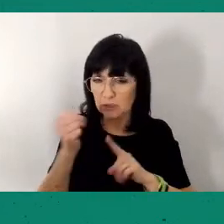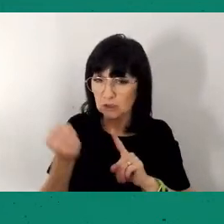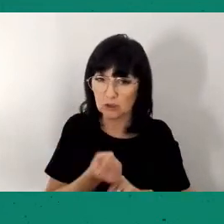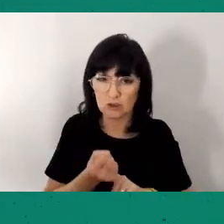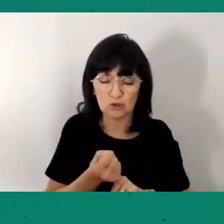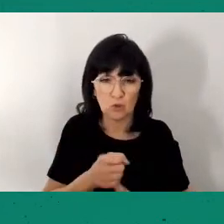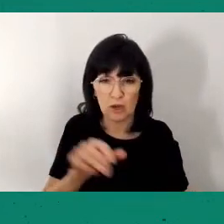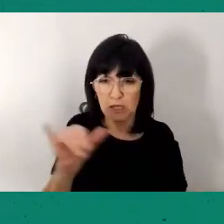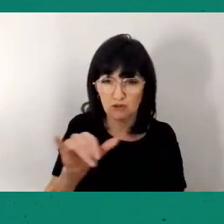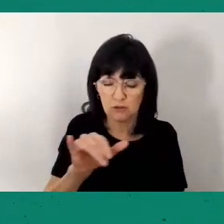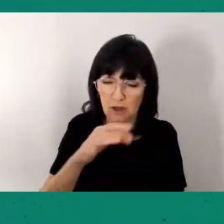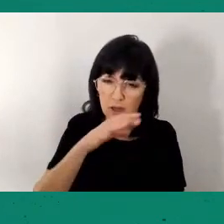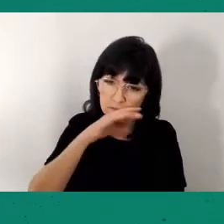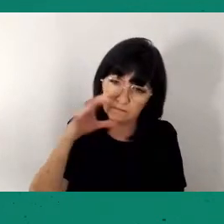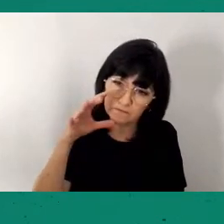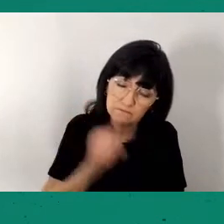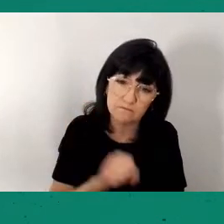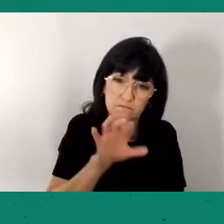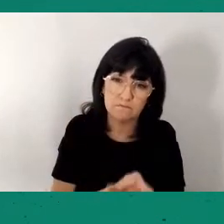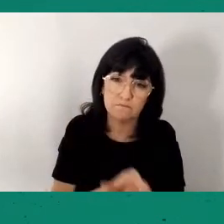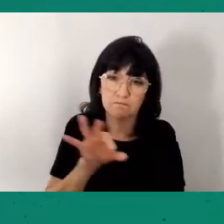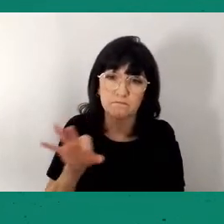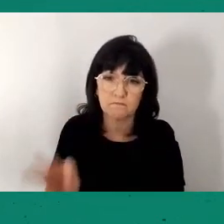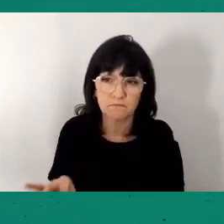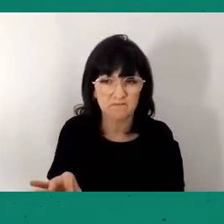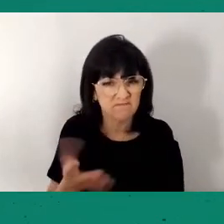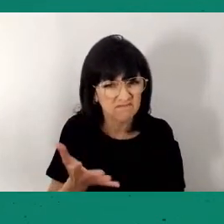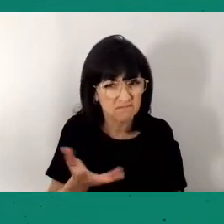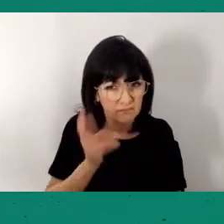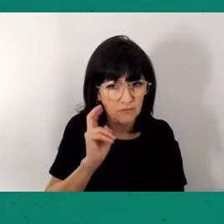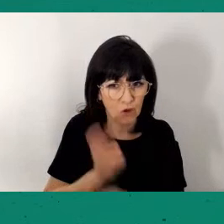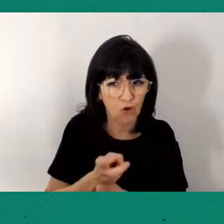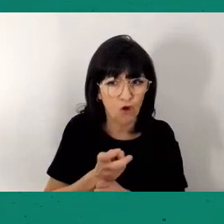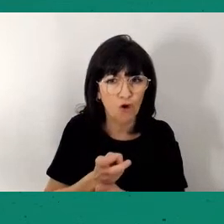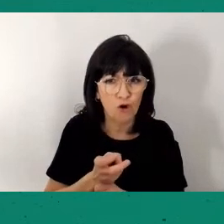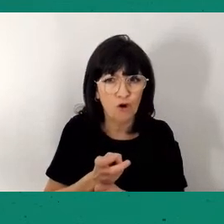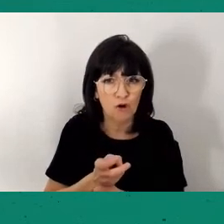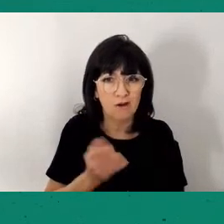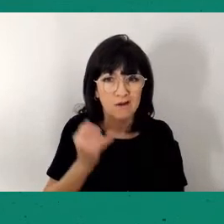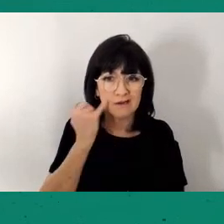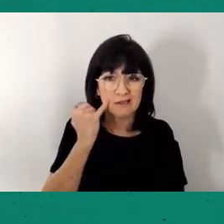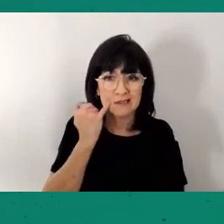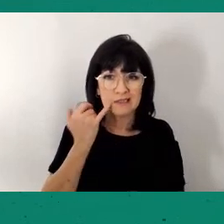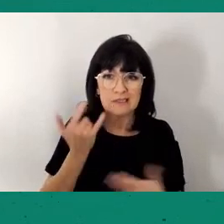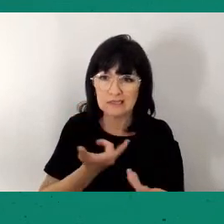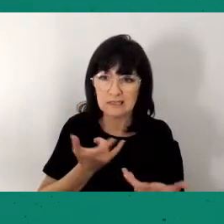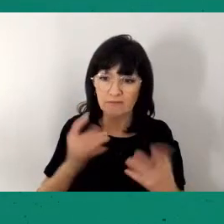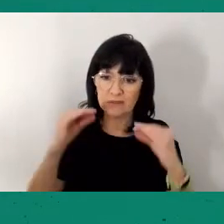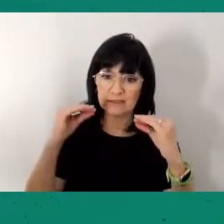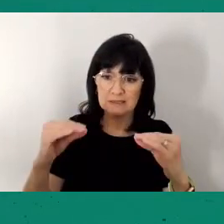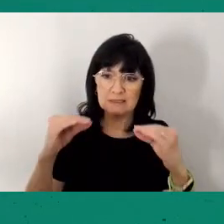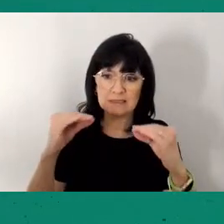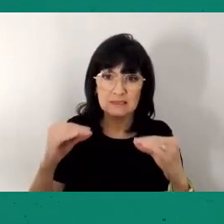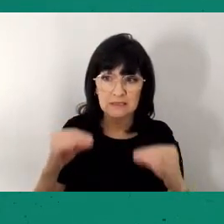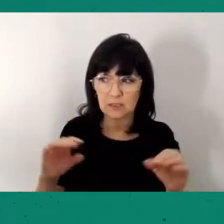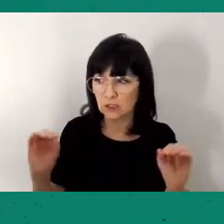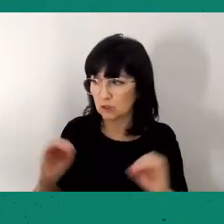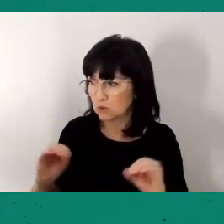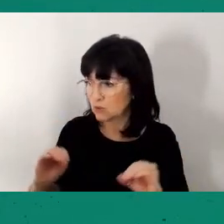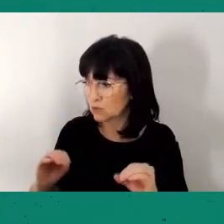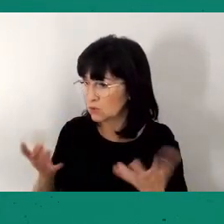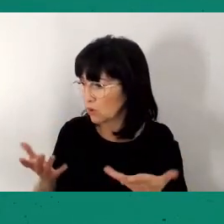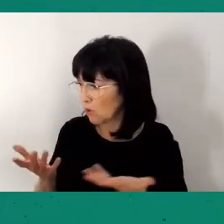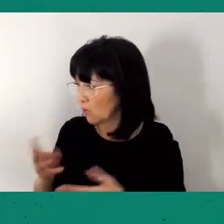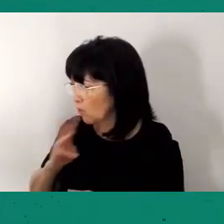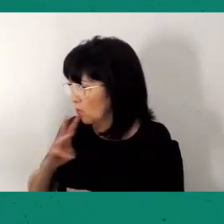And it was hard to teach when you had to run water and so forth. My teaching position in South Carolina